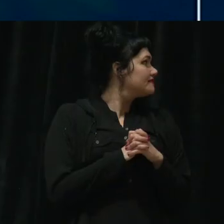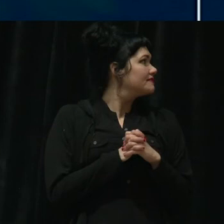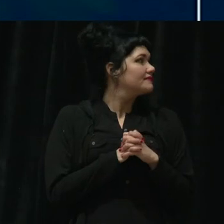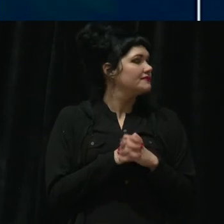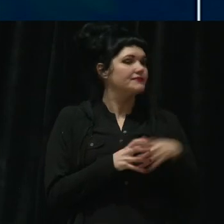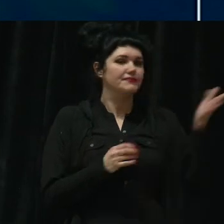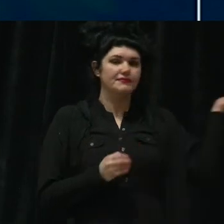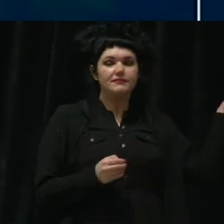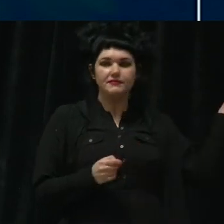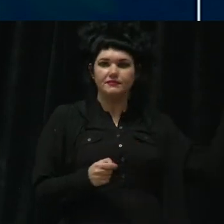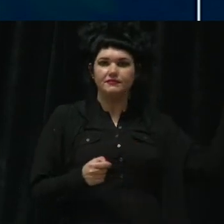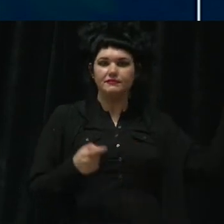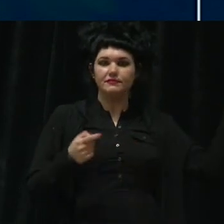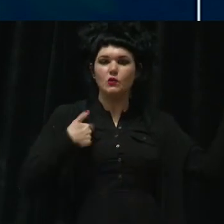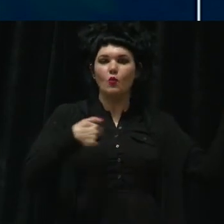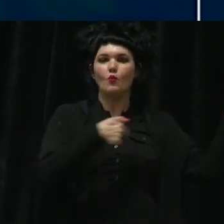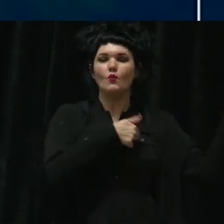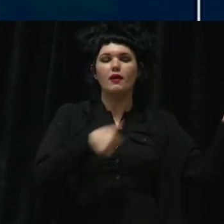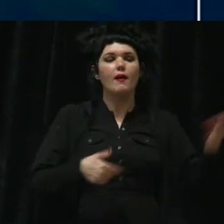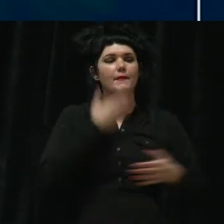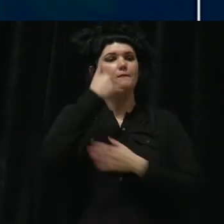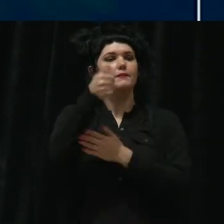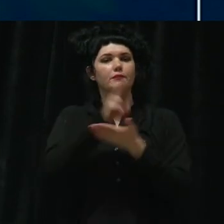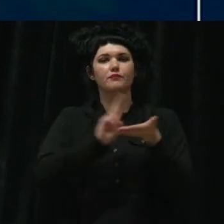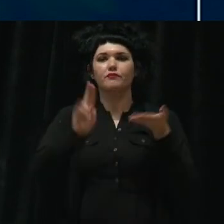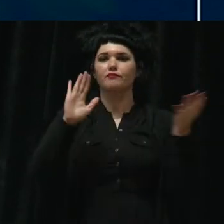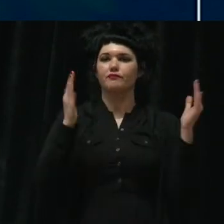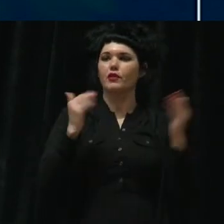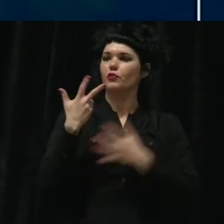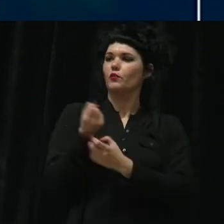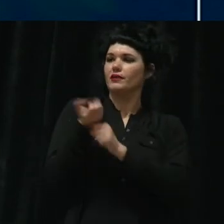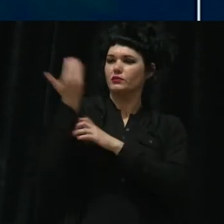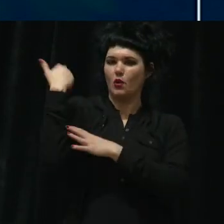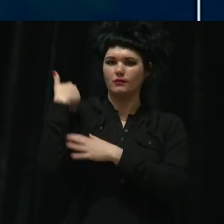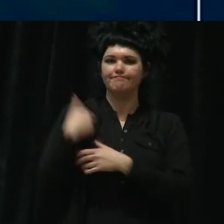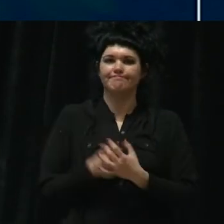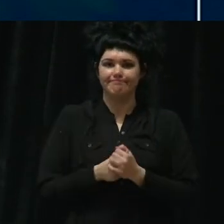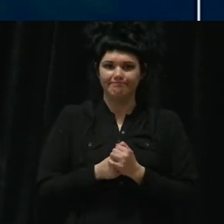we are a better university than we were 3 years ago.